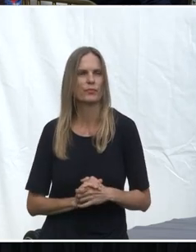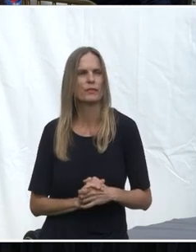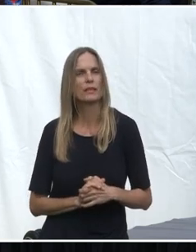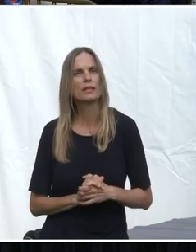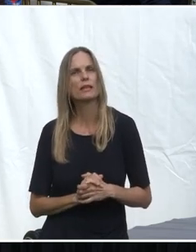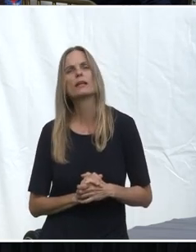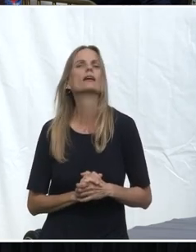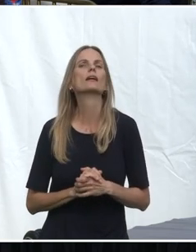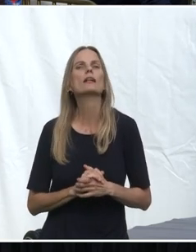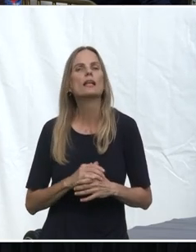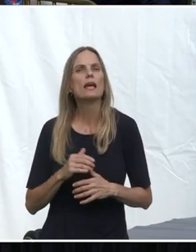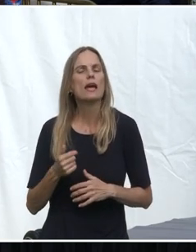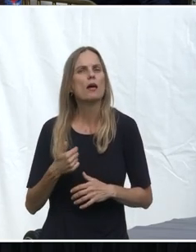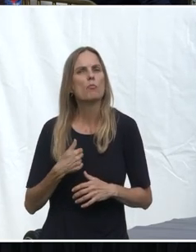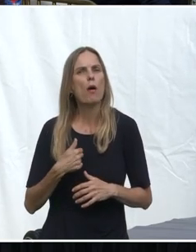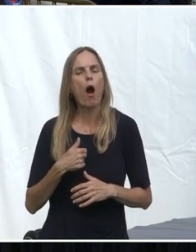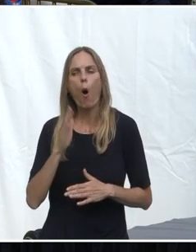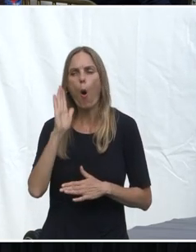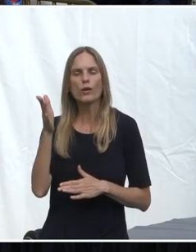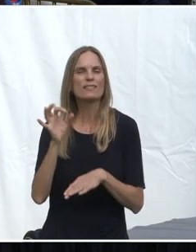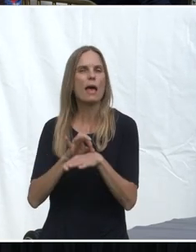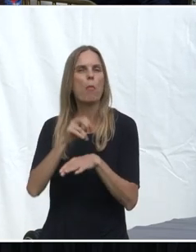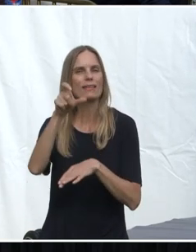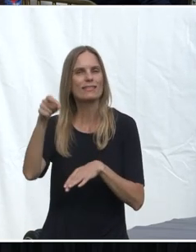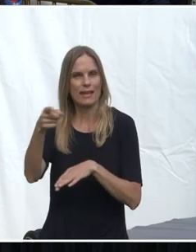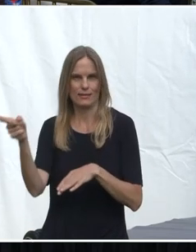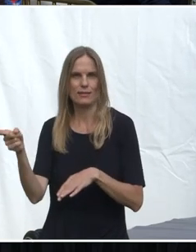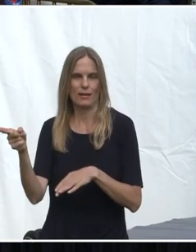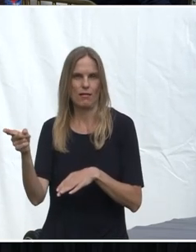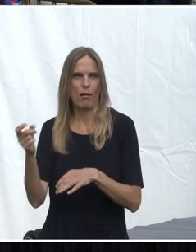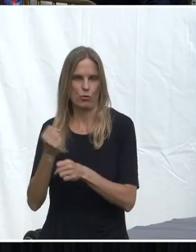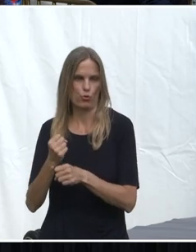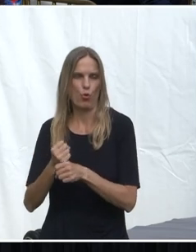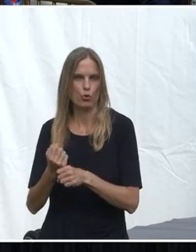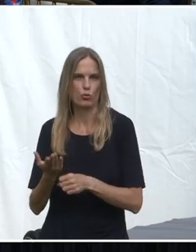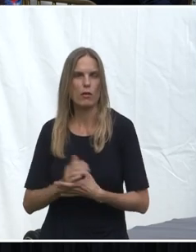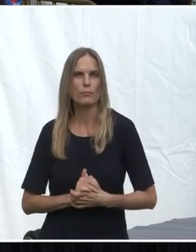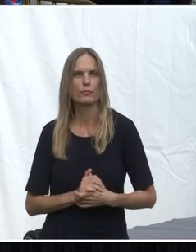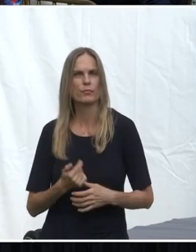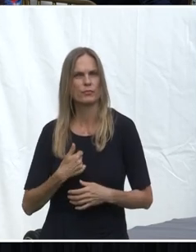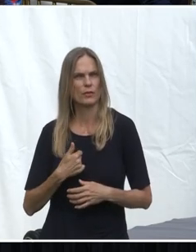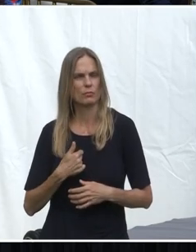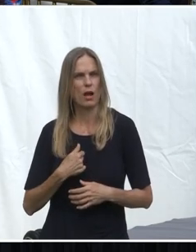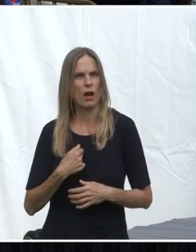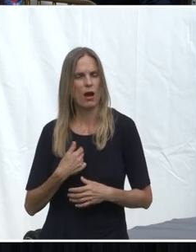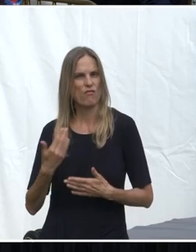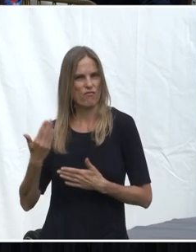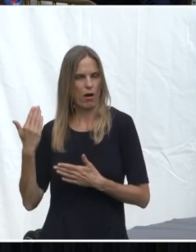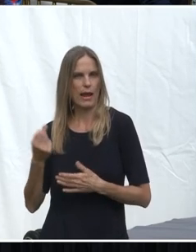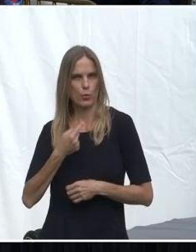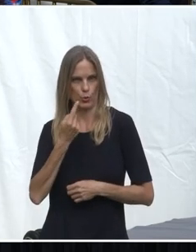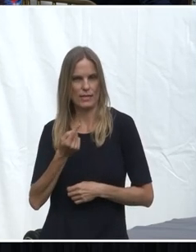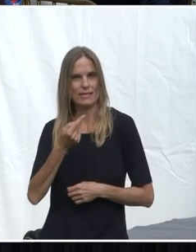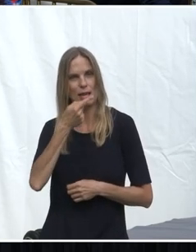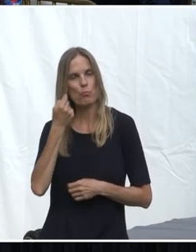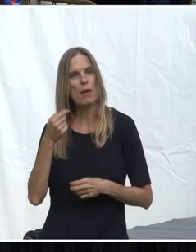professional who's actually working directly with patients or people. But when I was earlier saying that men only